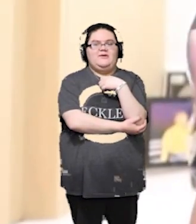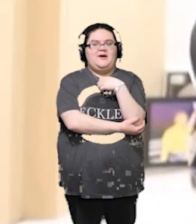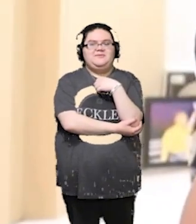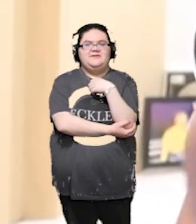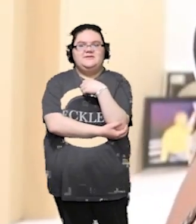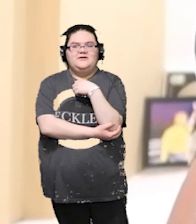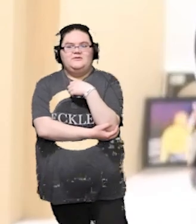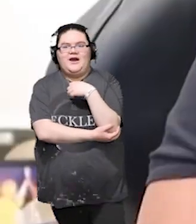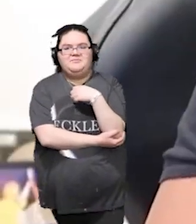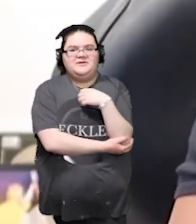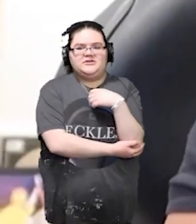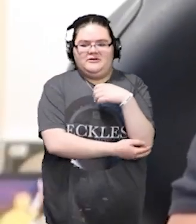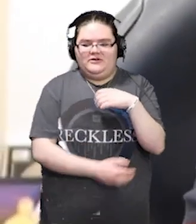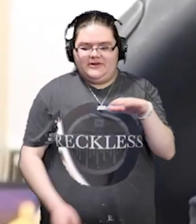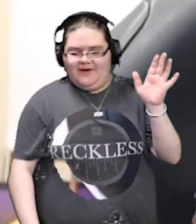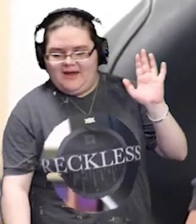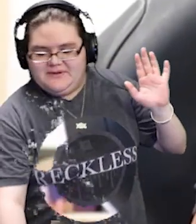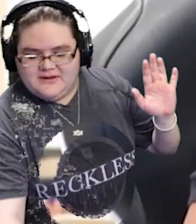What happened? Thank you.